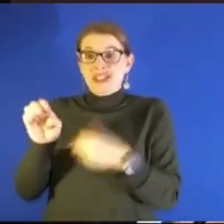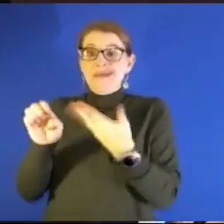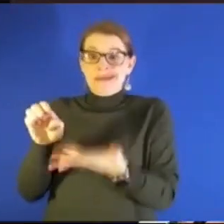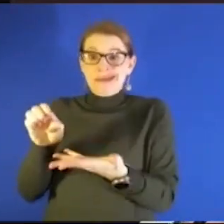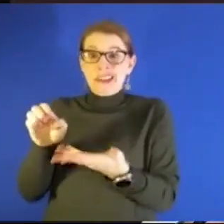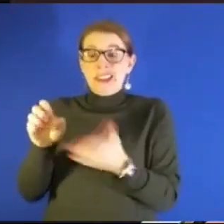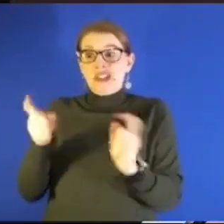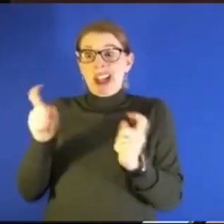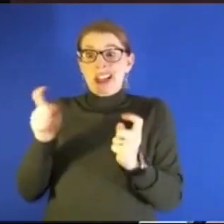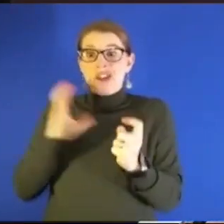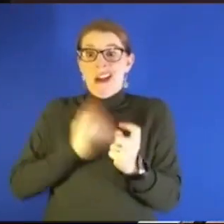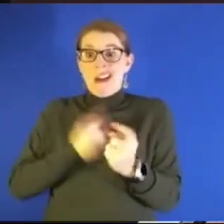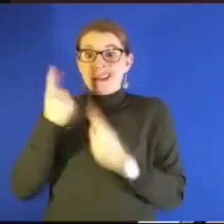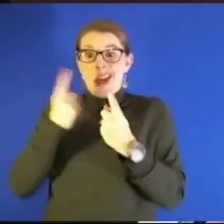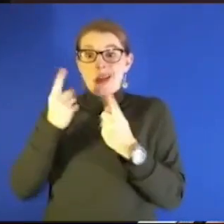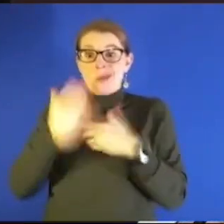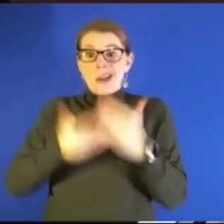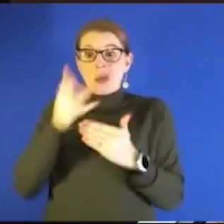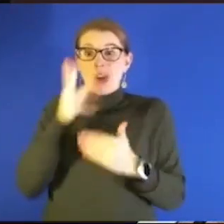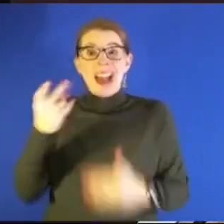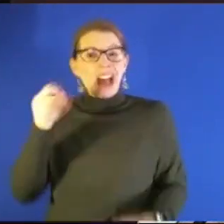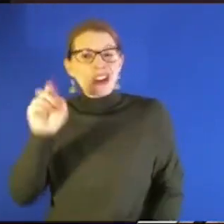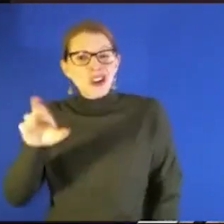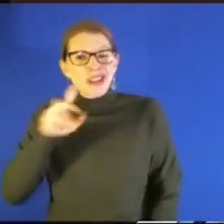your question?